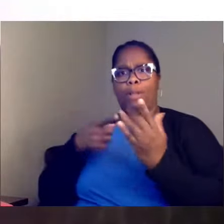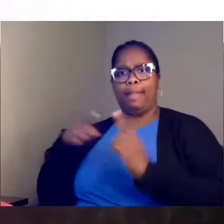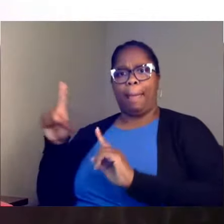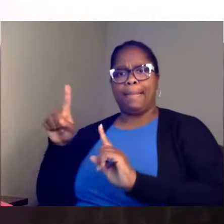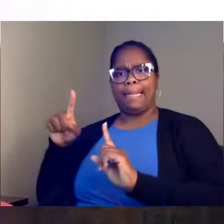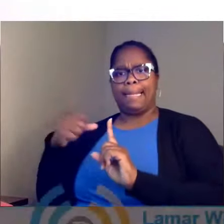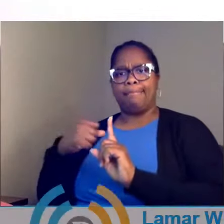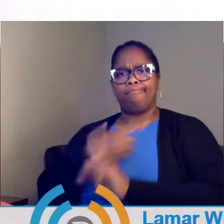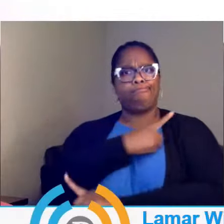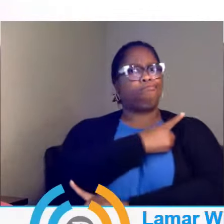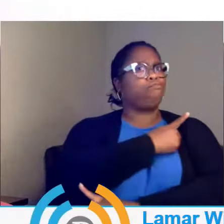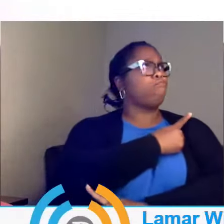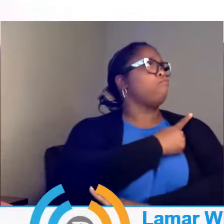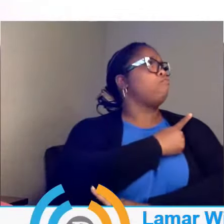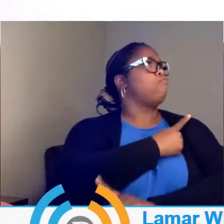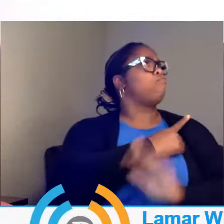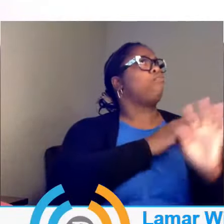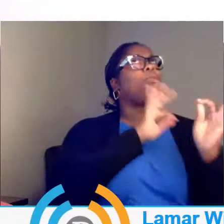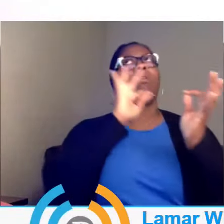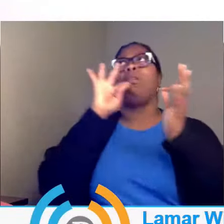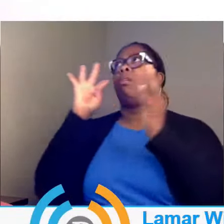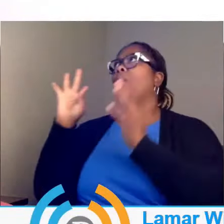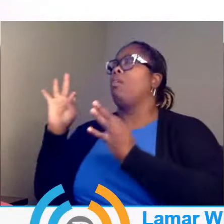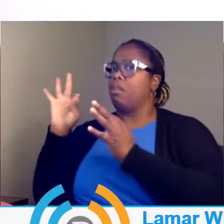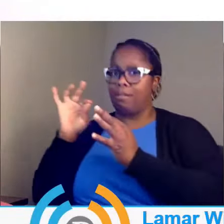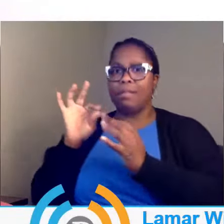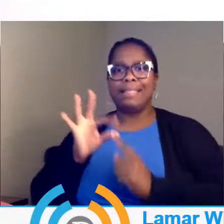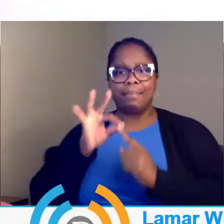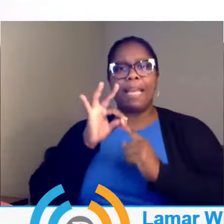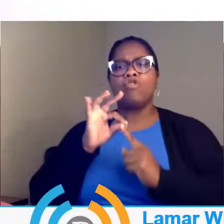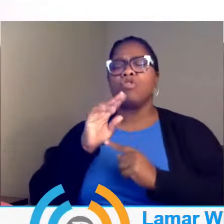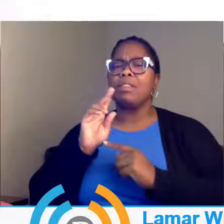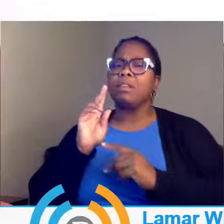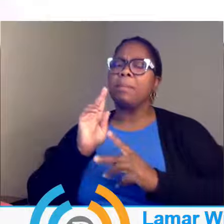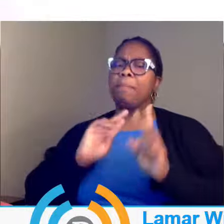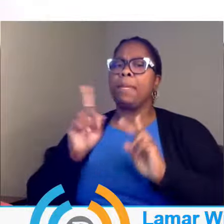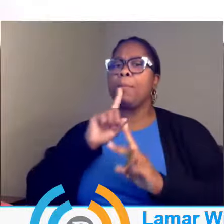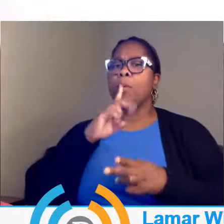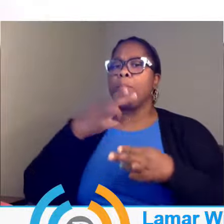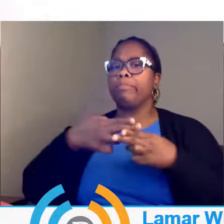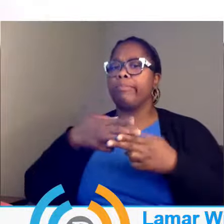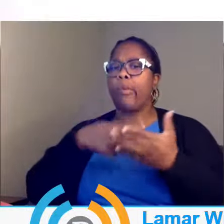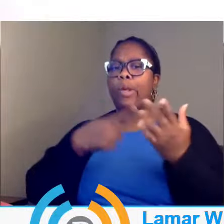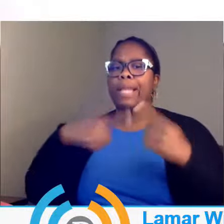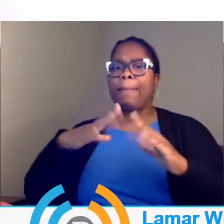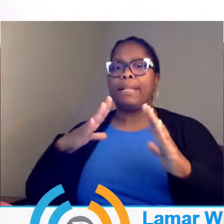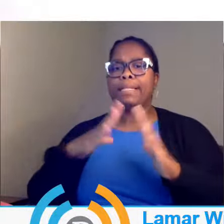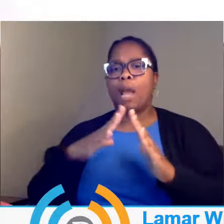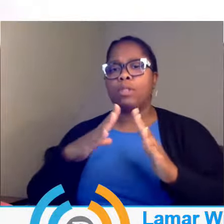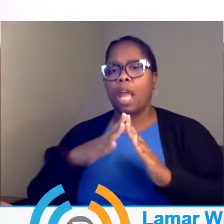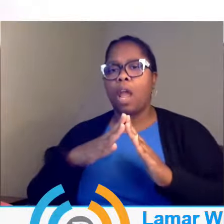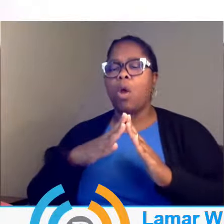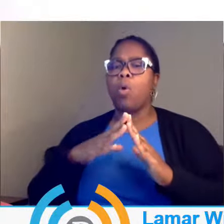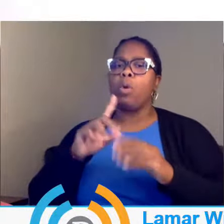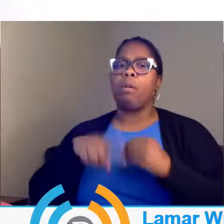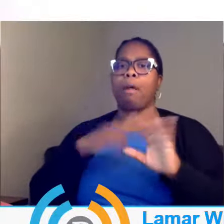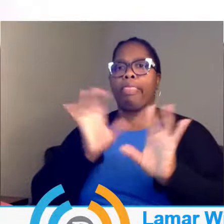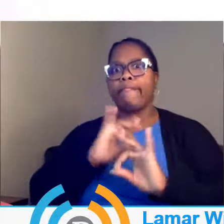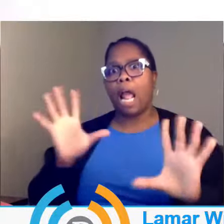like when folks have brought up uh, just like what's happening downtown in terms of the violence